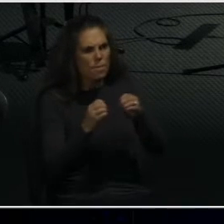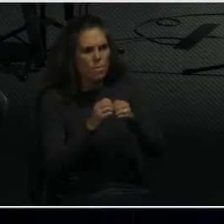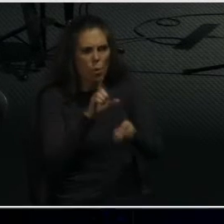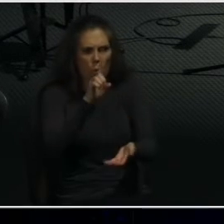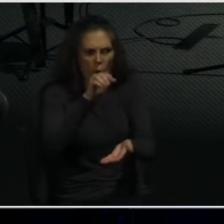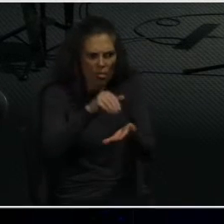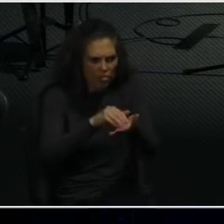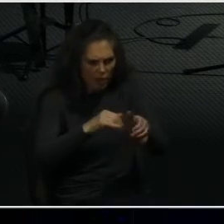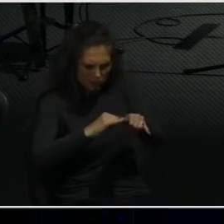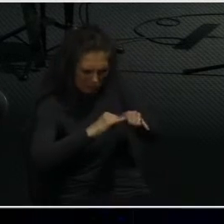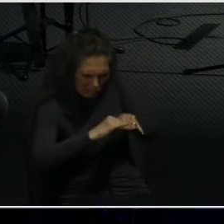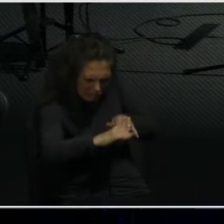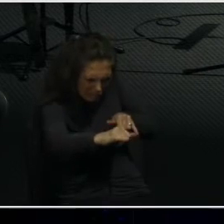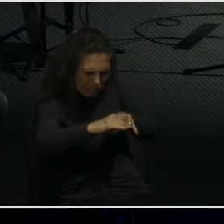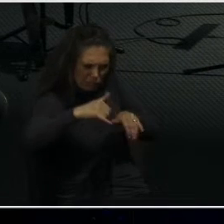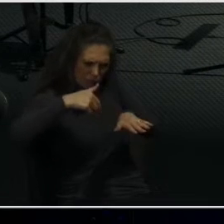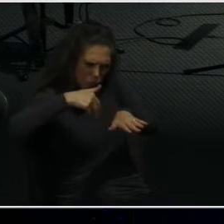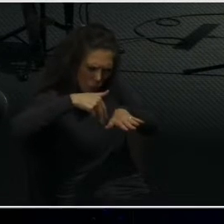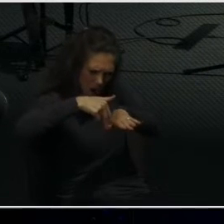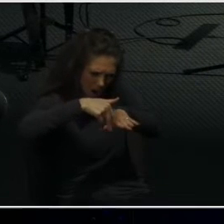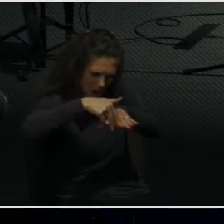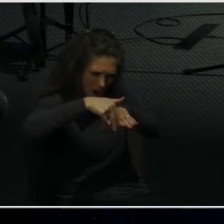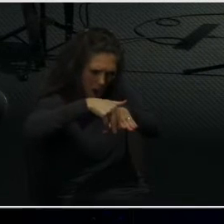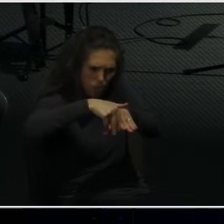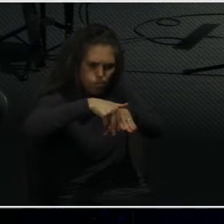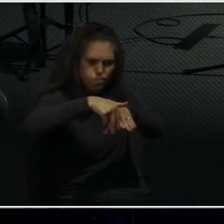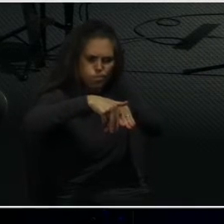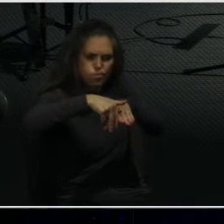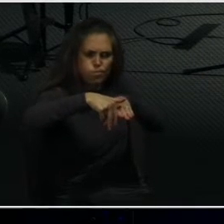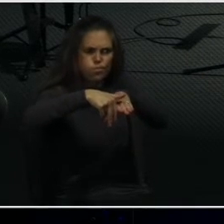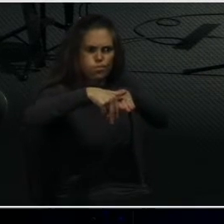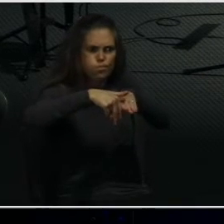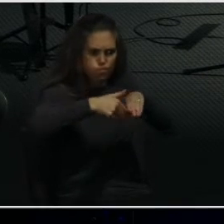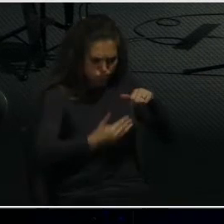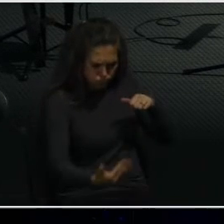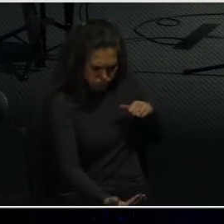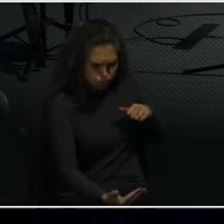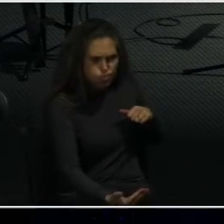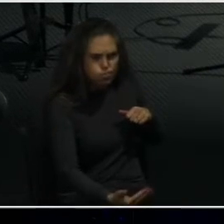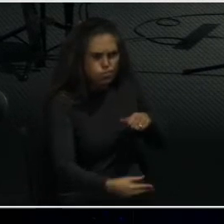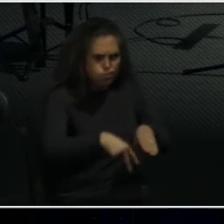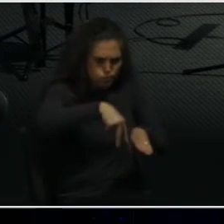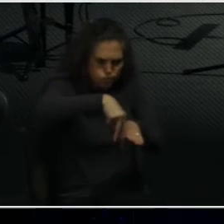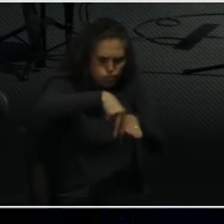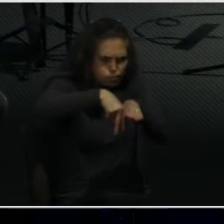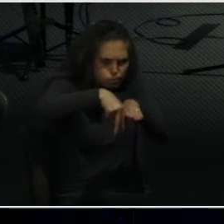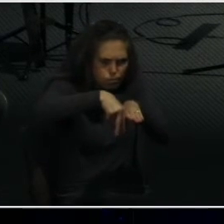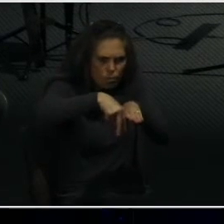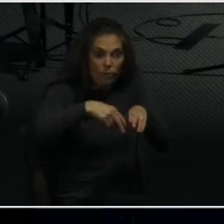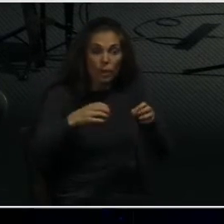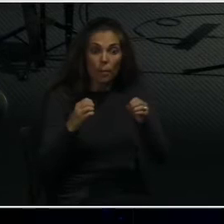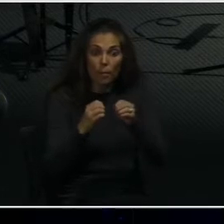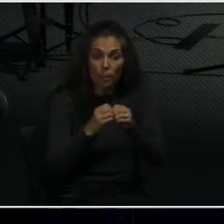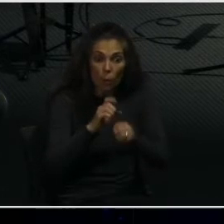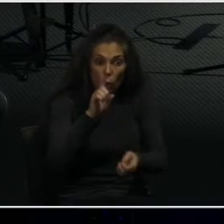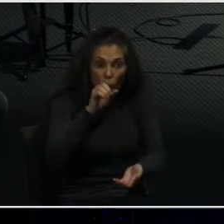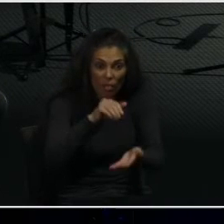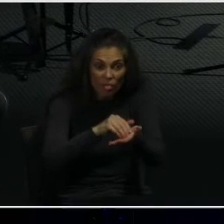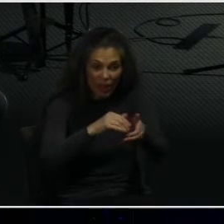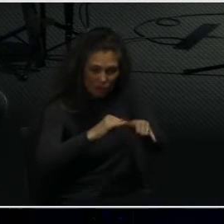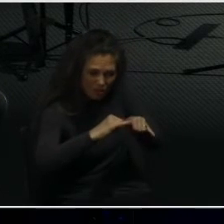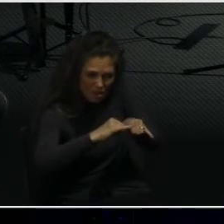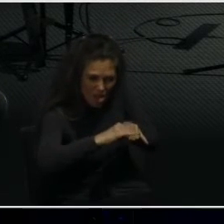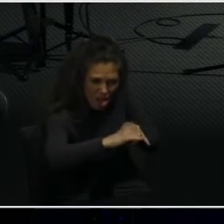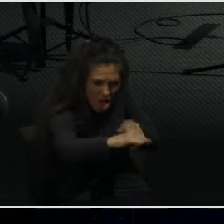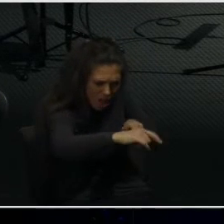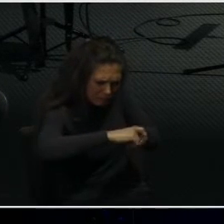deep. Again, he measured 1,000, and it was a river that I could not pass through, for the water had risen. It was deep enough to swim